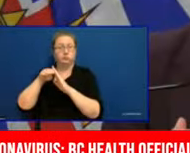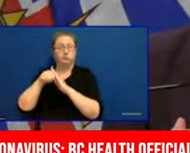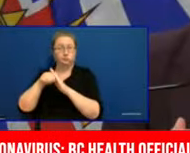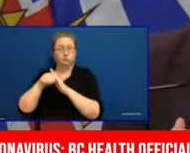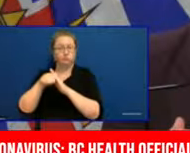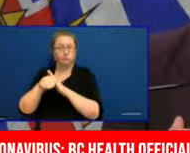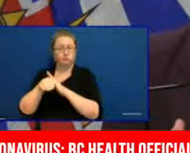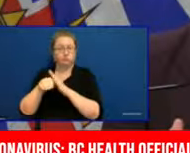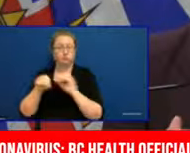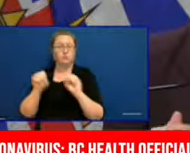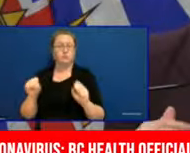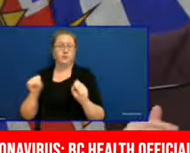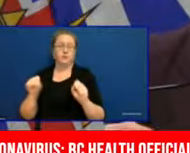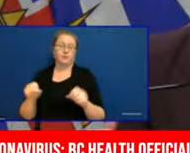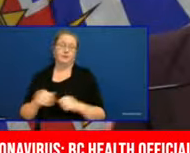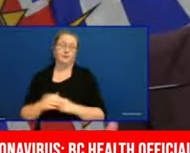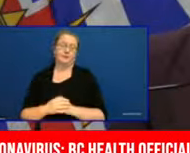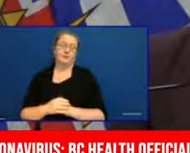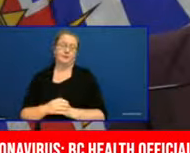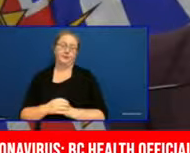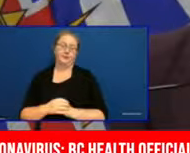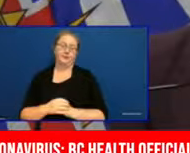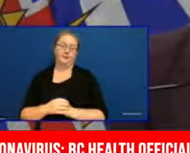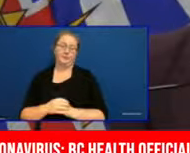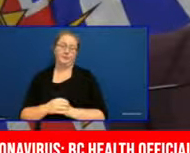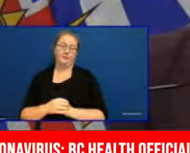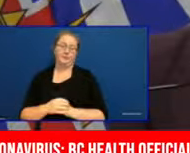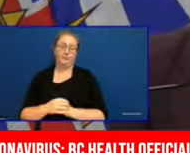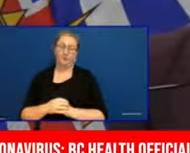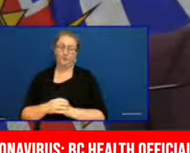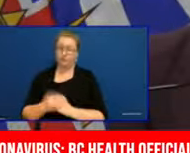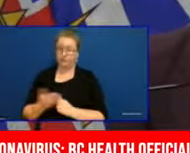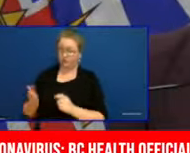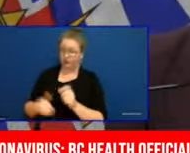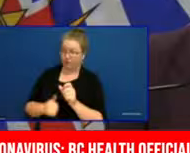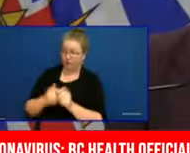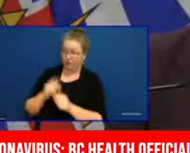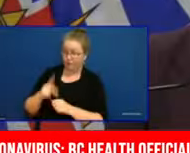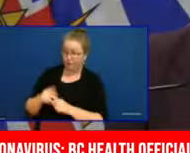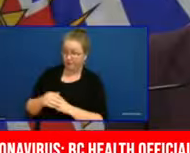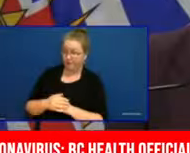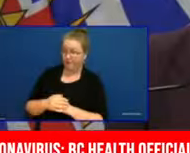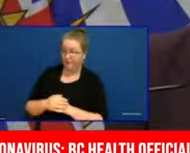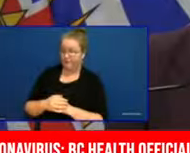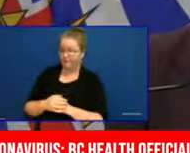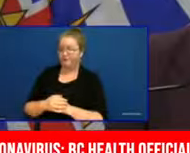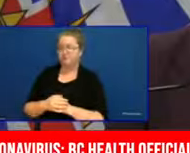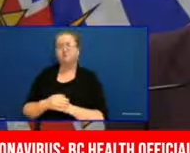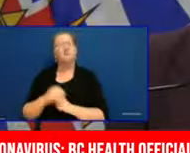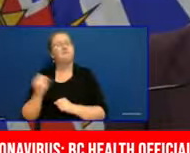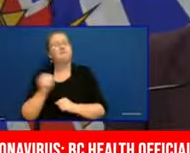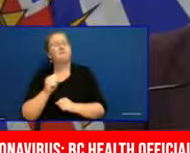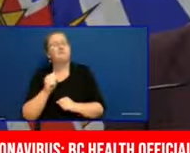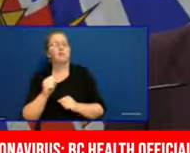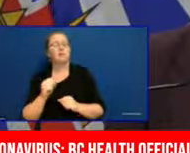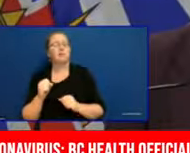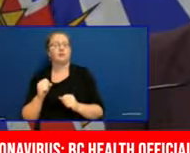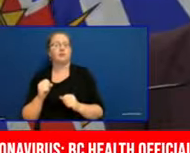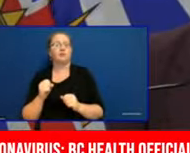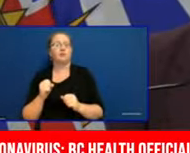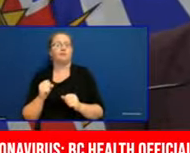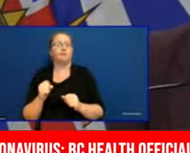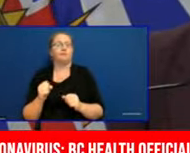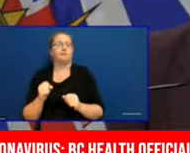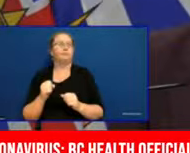taking the steps that we need to bend that curve back down. Do you have a follow-up, Bon? Yeah, I'm wondering